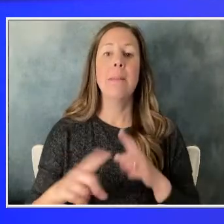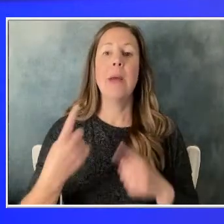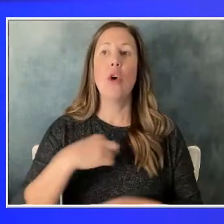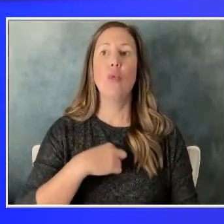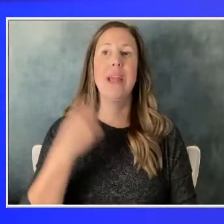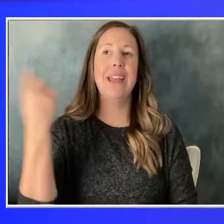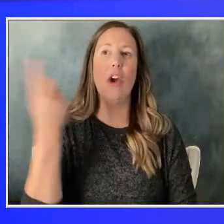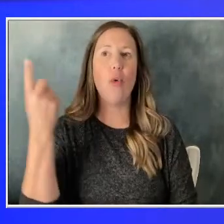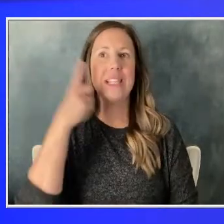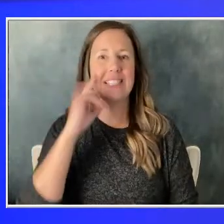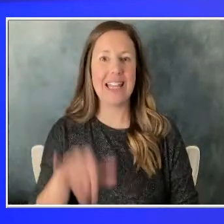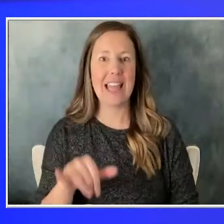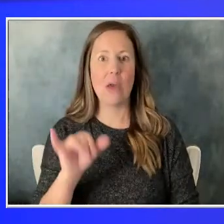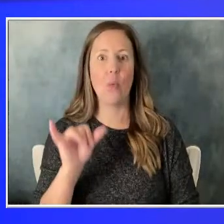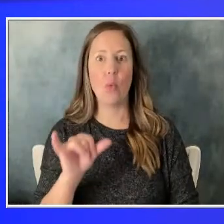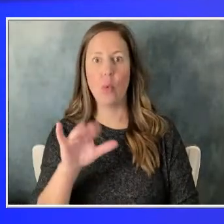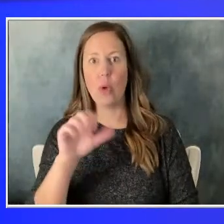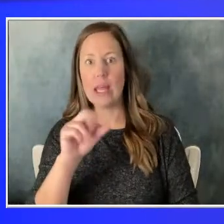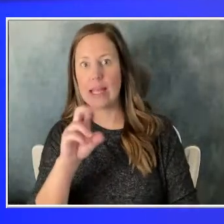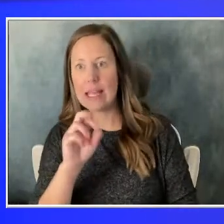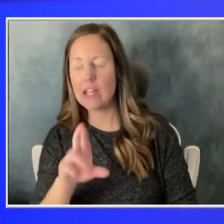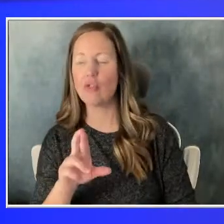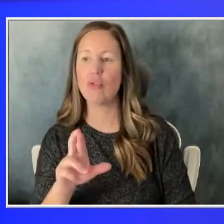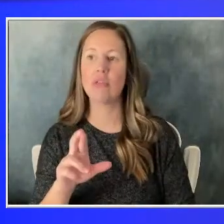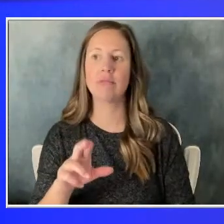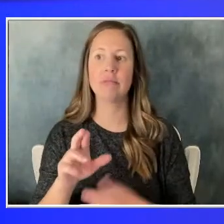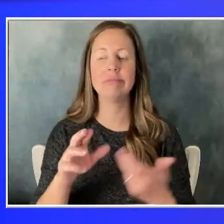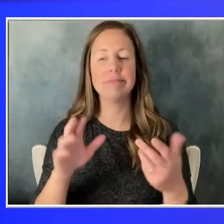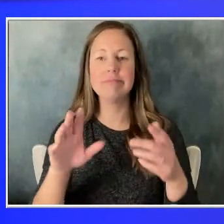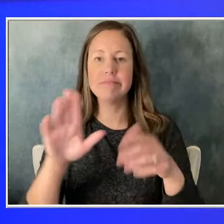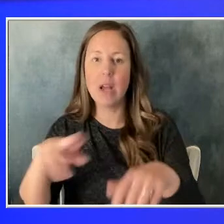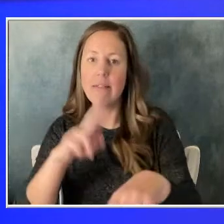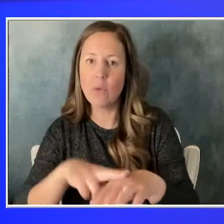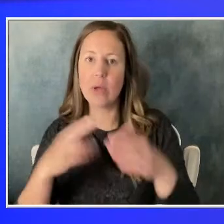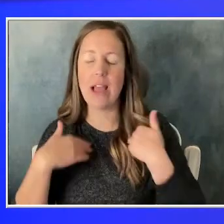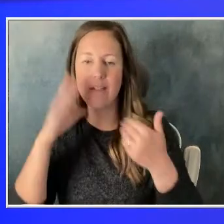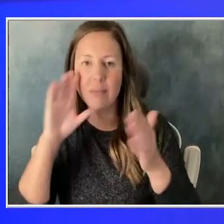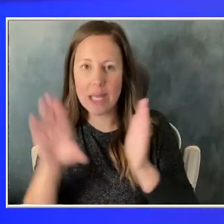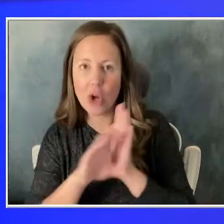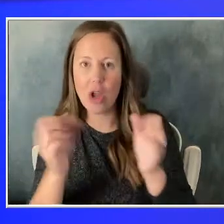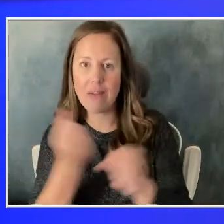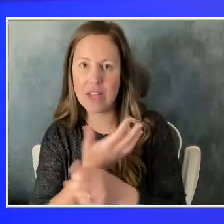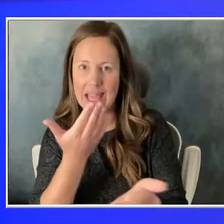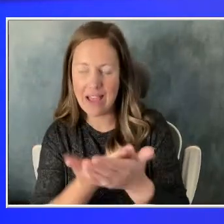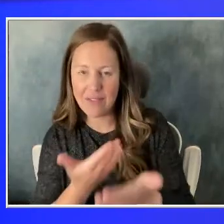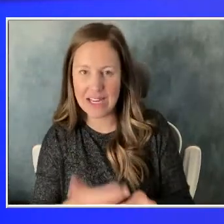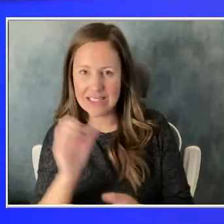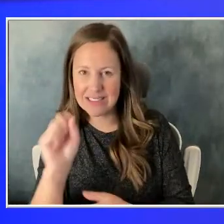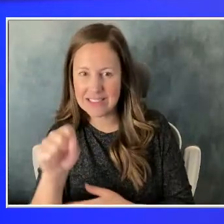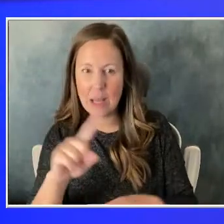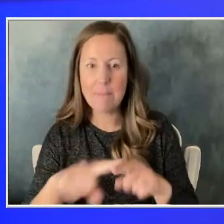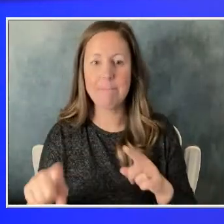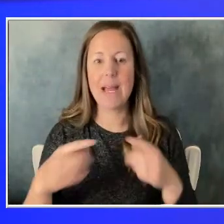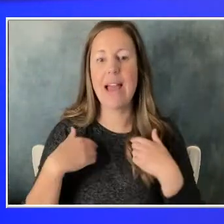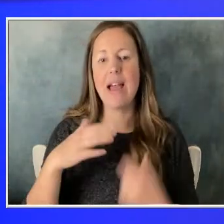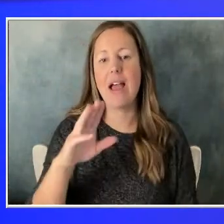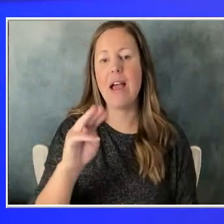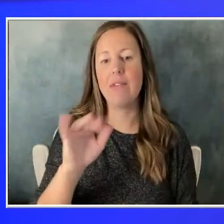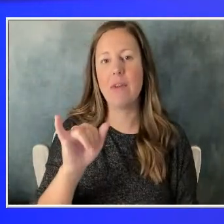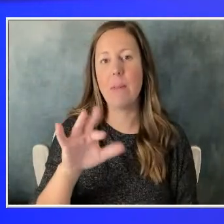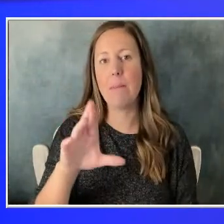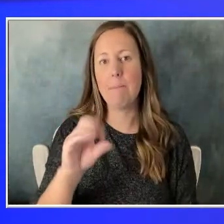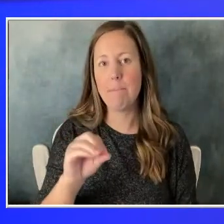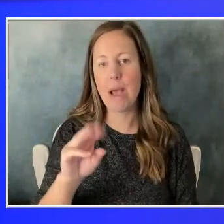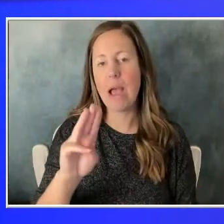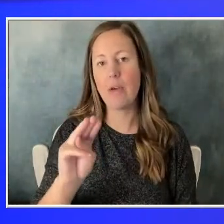the radiology, or I mean, we got a CAT scan, MRI, evidence of disease. So those are called a micrometastatic disease or